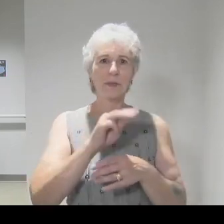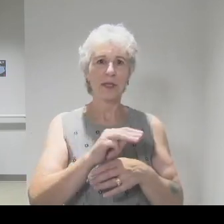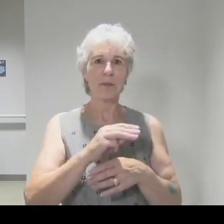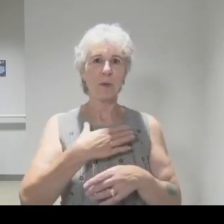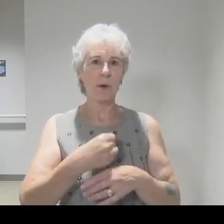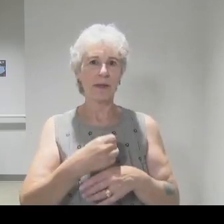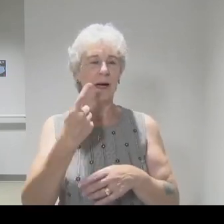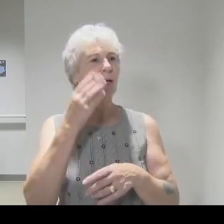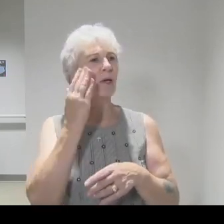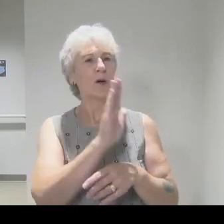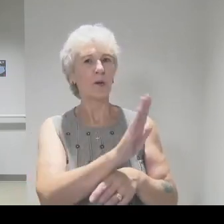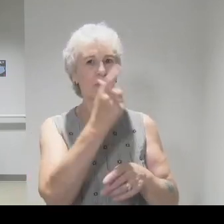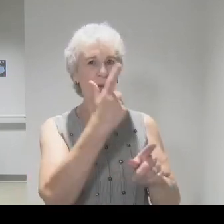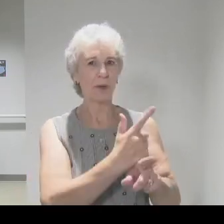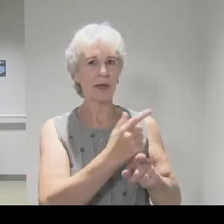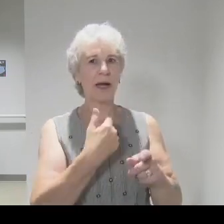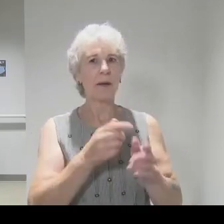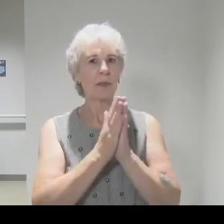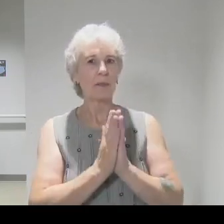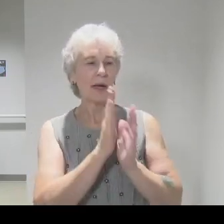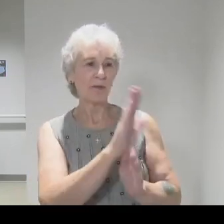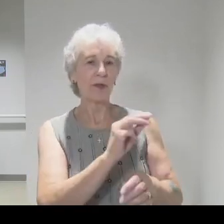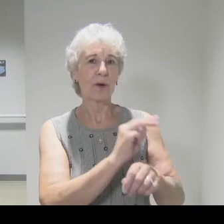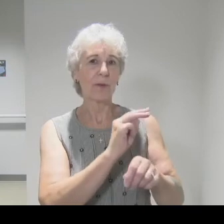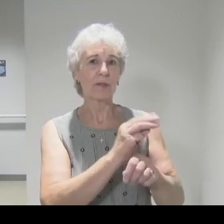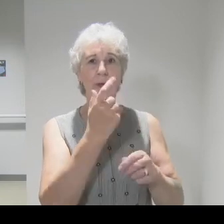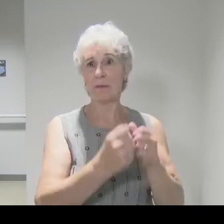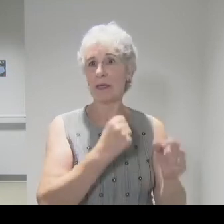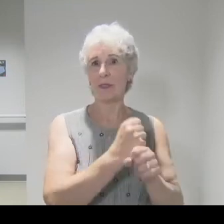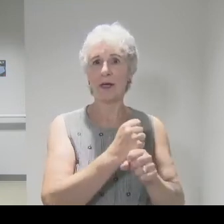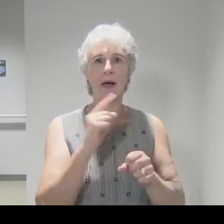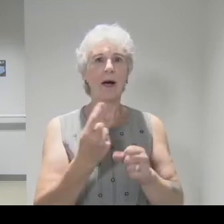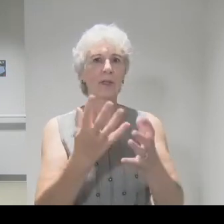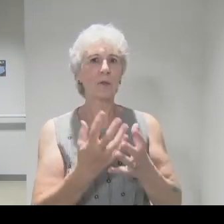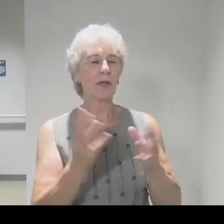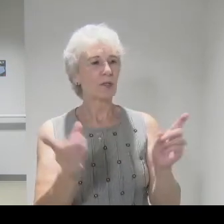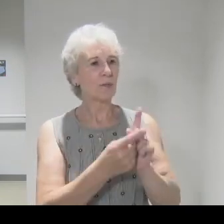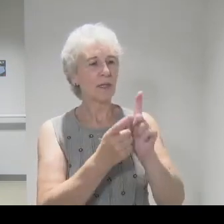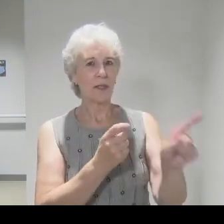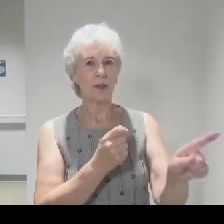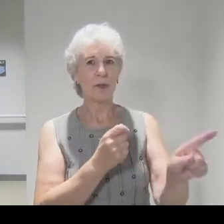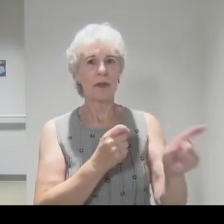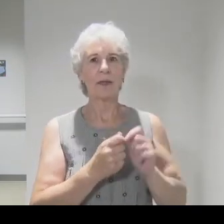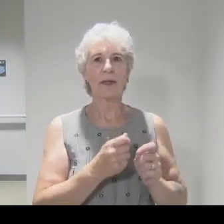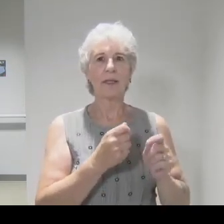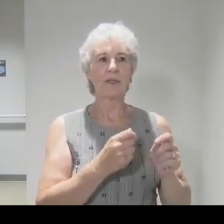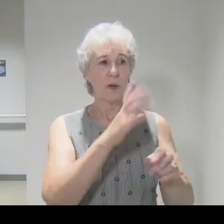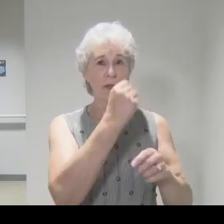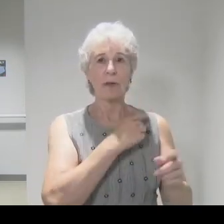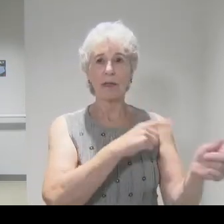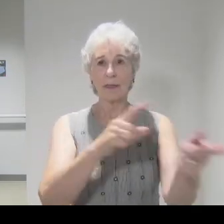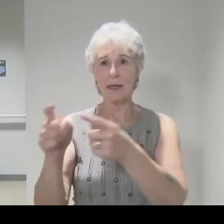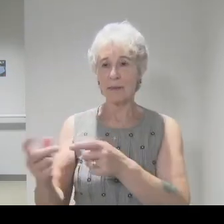but I know your brother, and I've been praying for your ministry for years now, and I always wanted to meet you." And so Nyganda got in the front seat, and